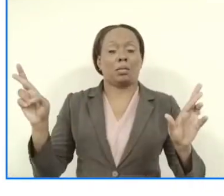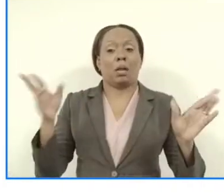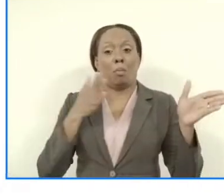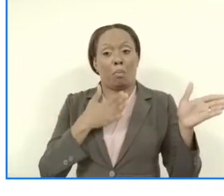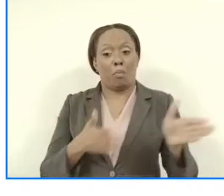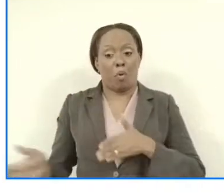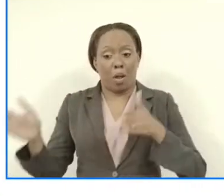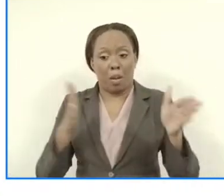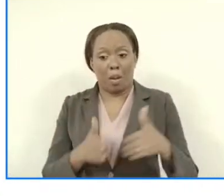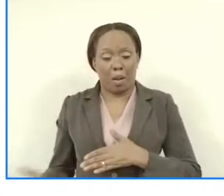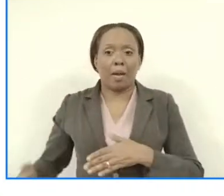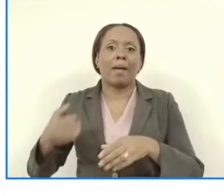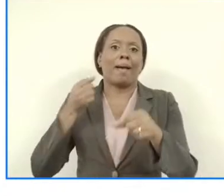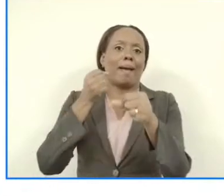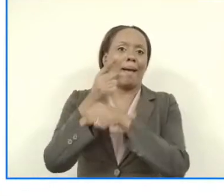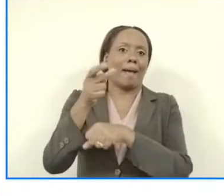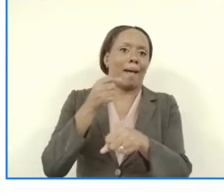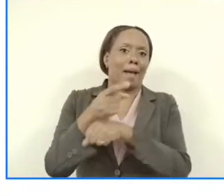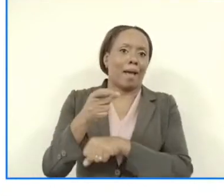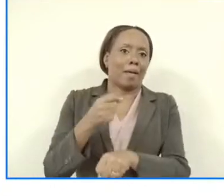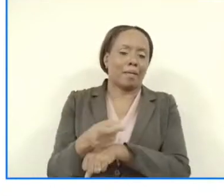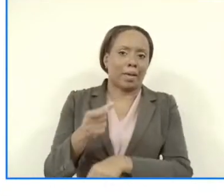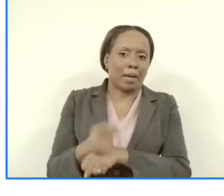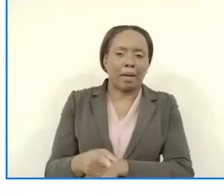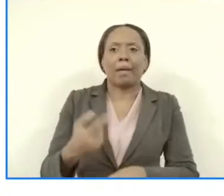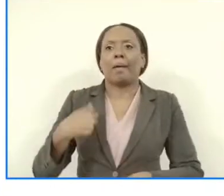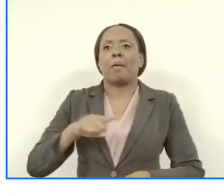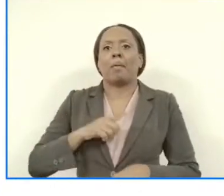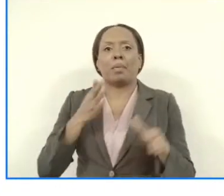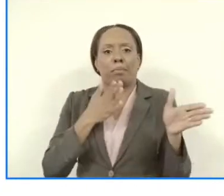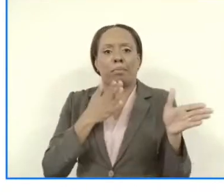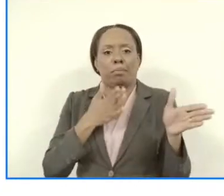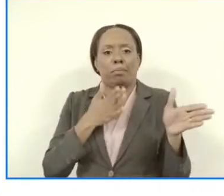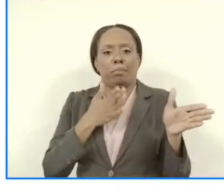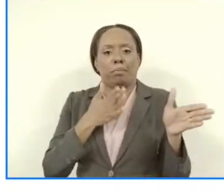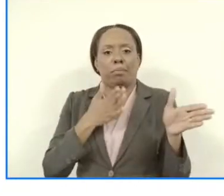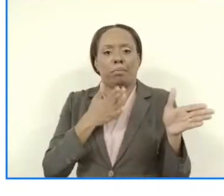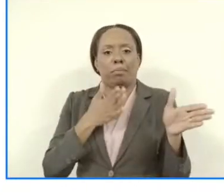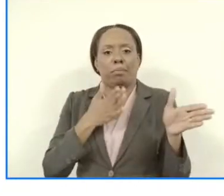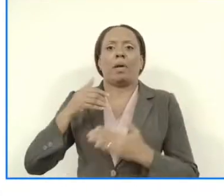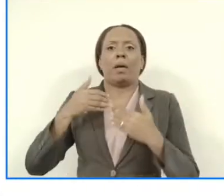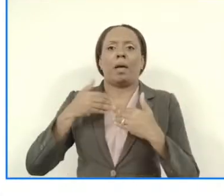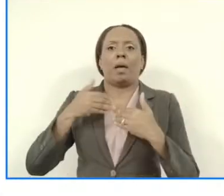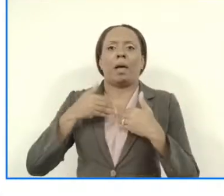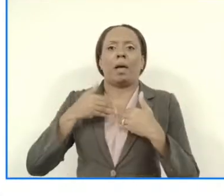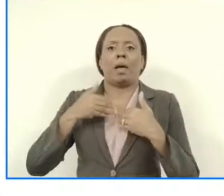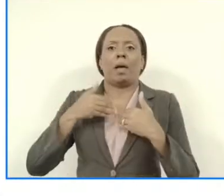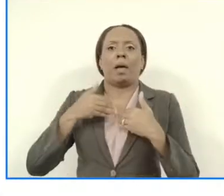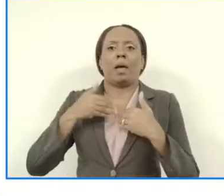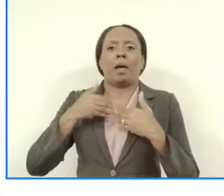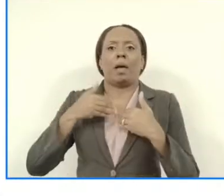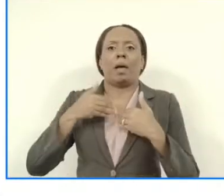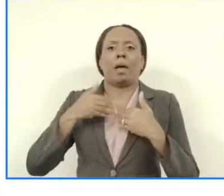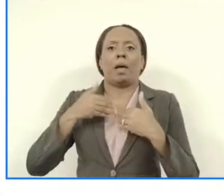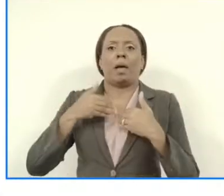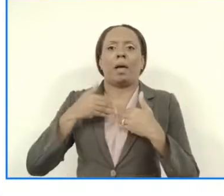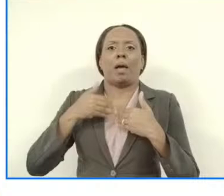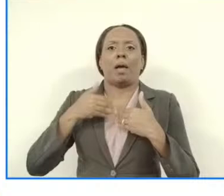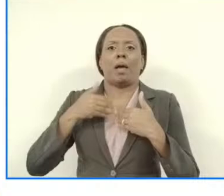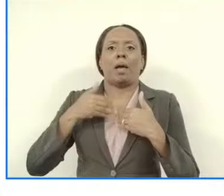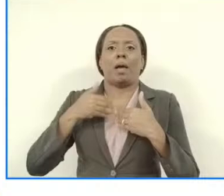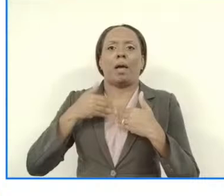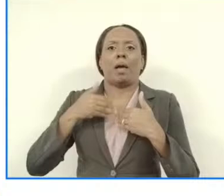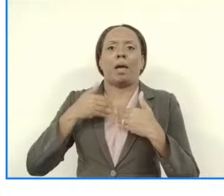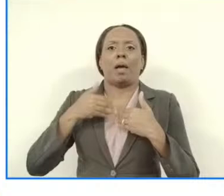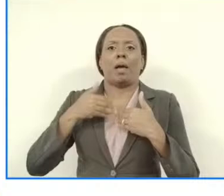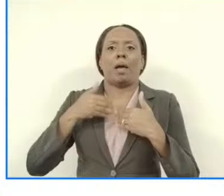an annual basis we prepare a hurricane procedures manual. That manual starts